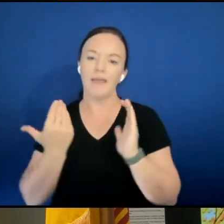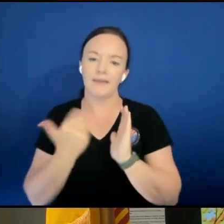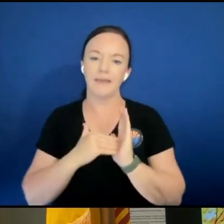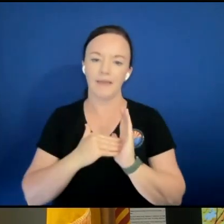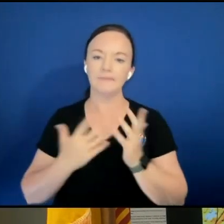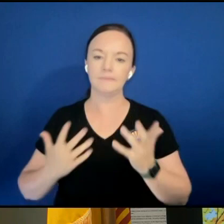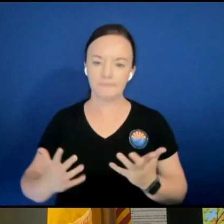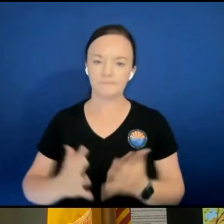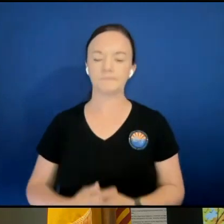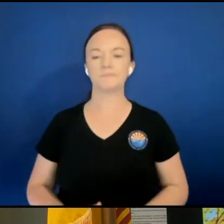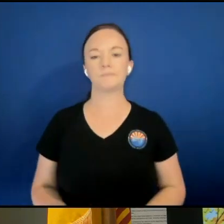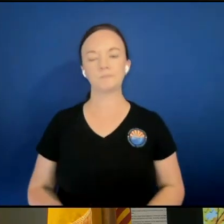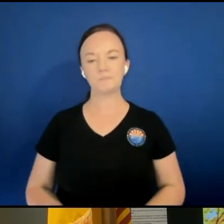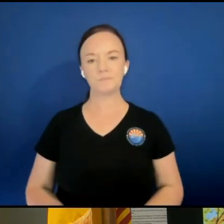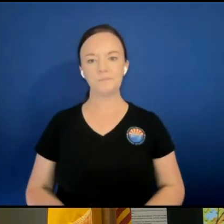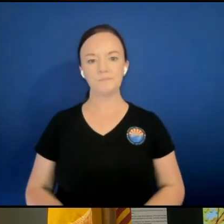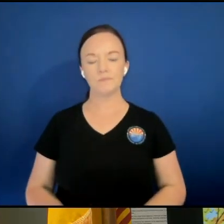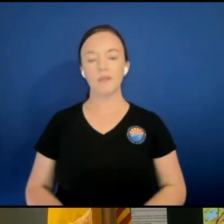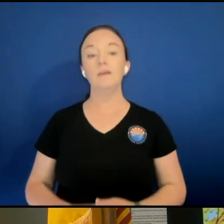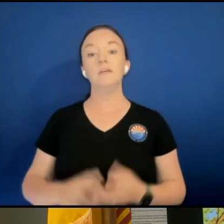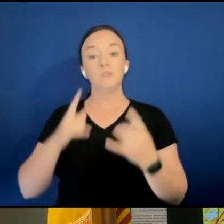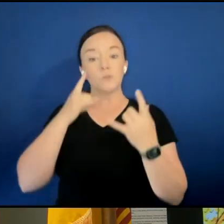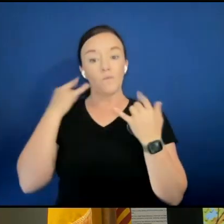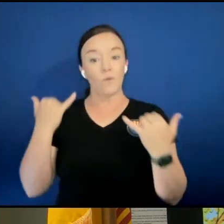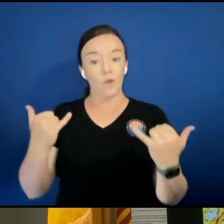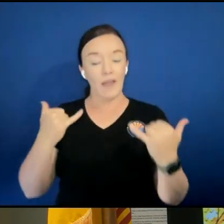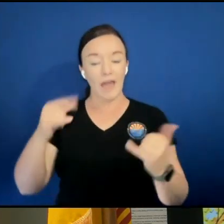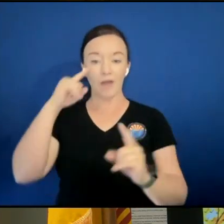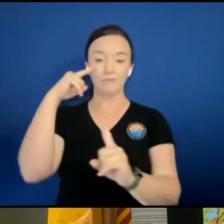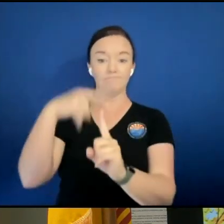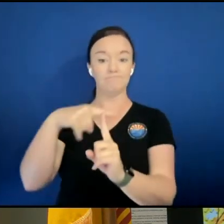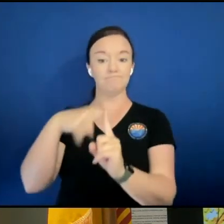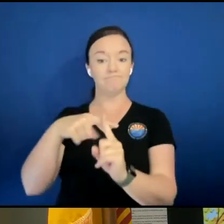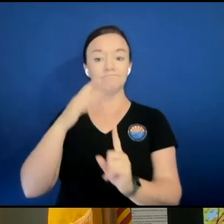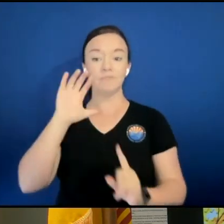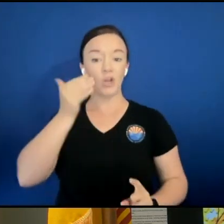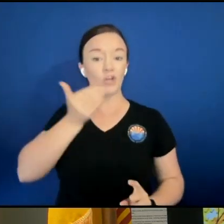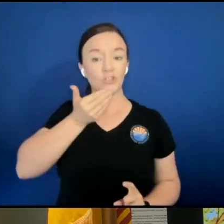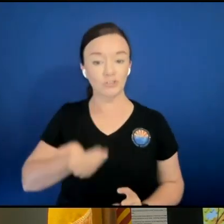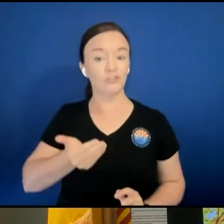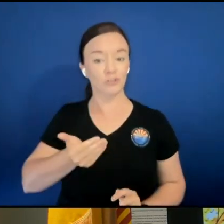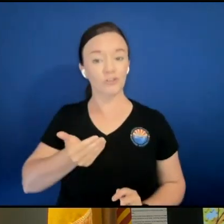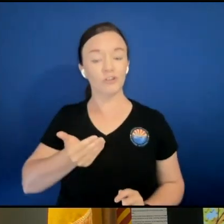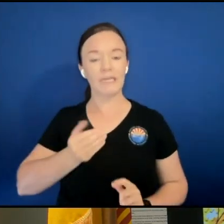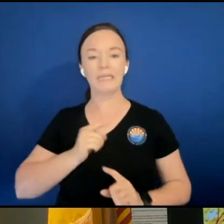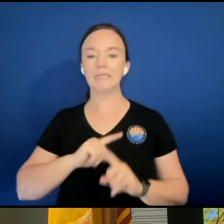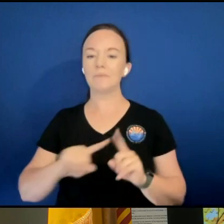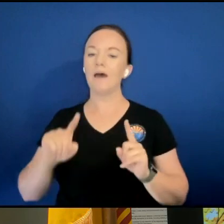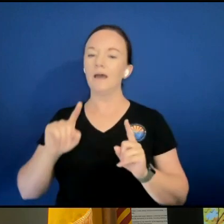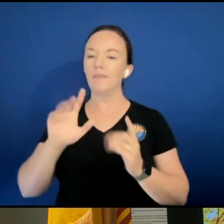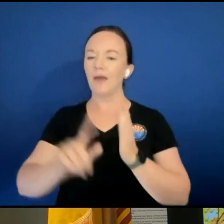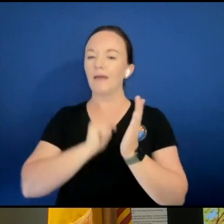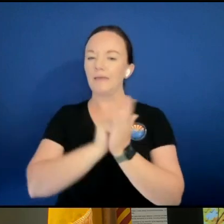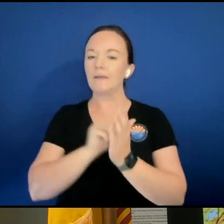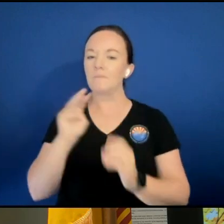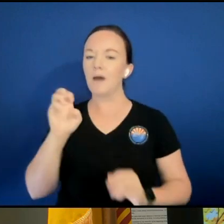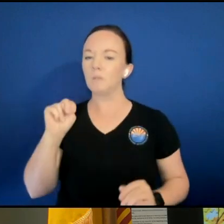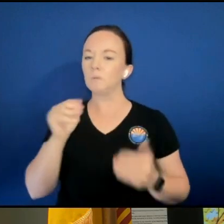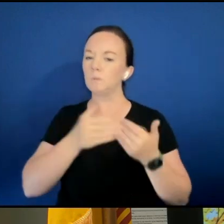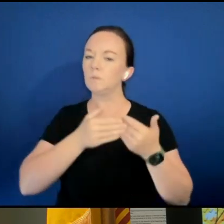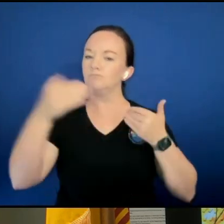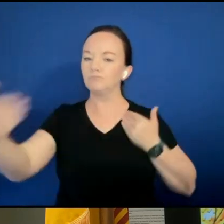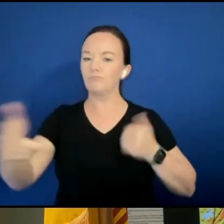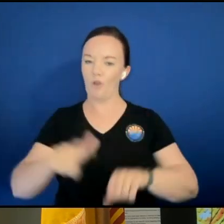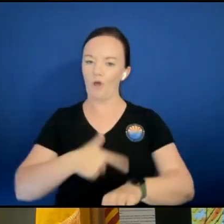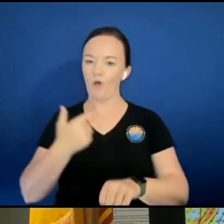So things are looking good so far right now, but it's a long monsoon season ahead. So we'll just need to keep